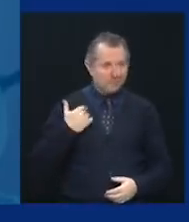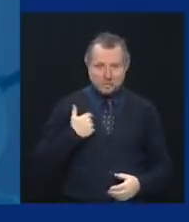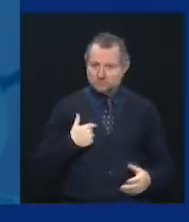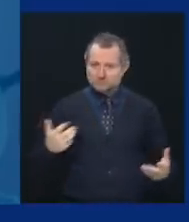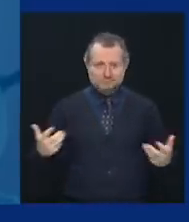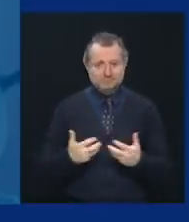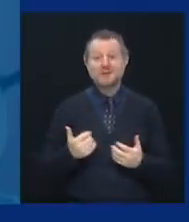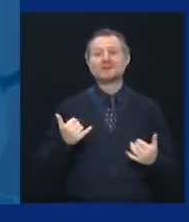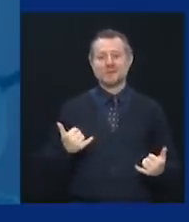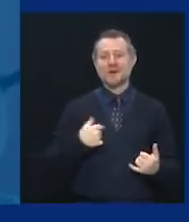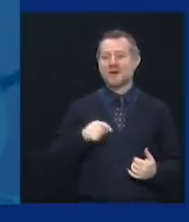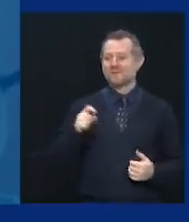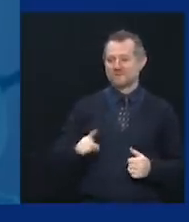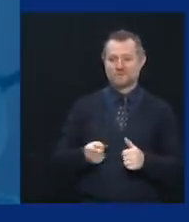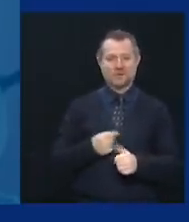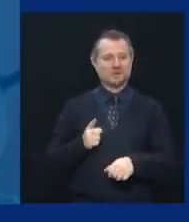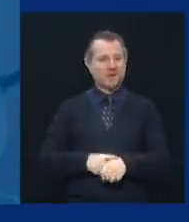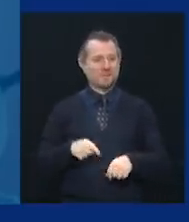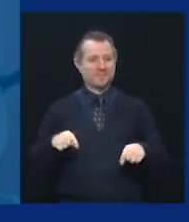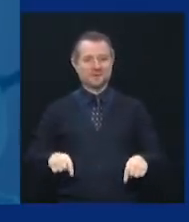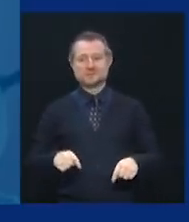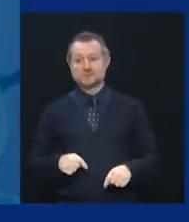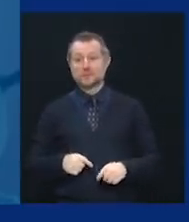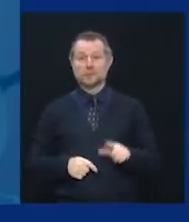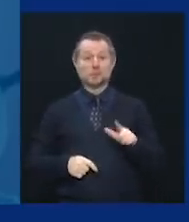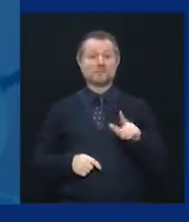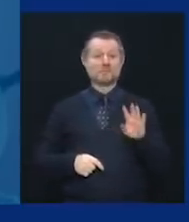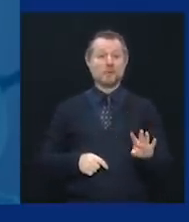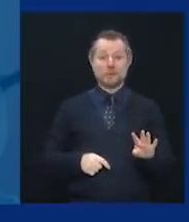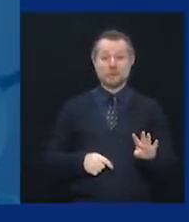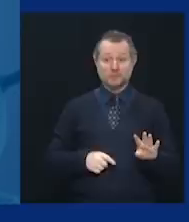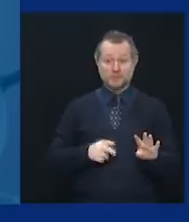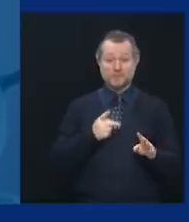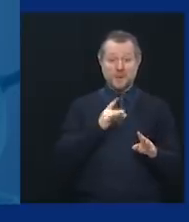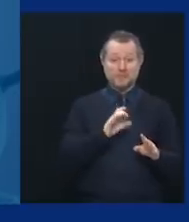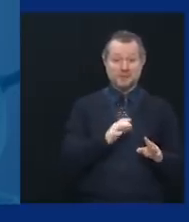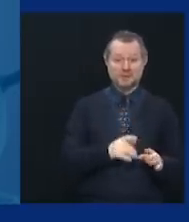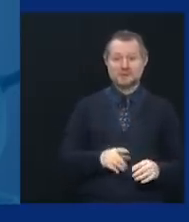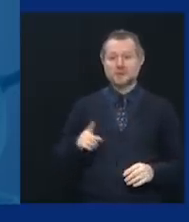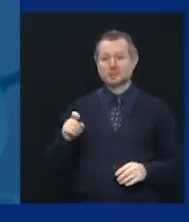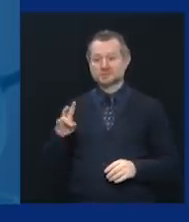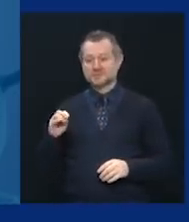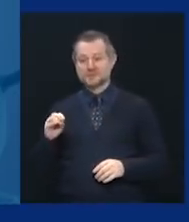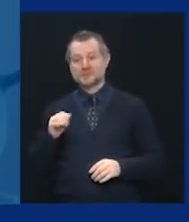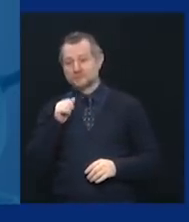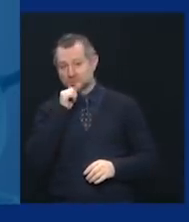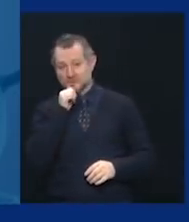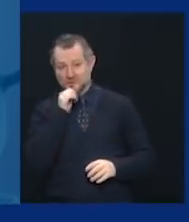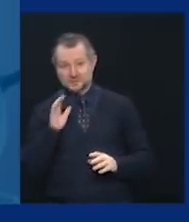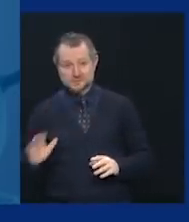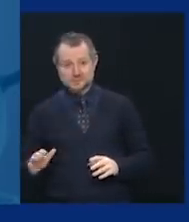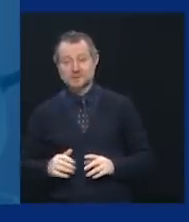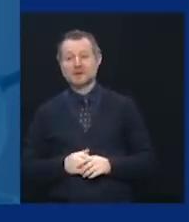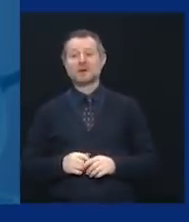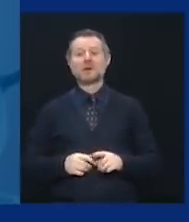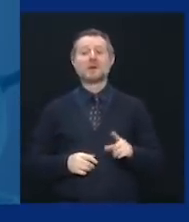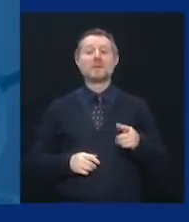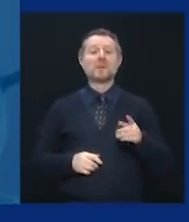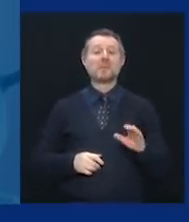here. So 24 public and 170 private. The public hospitals are